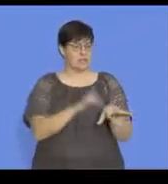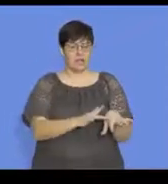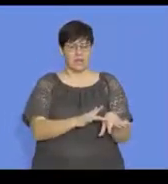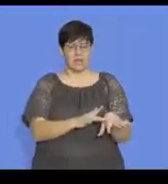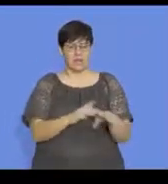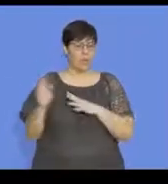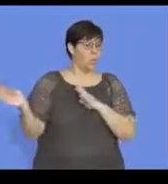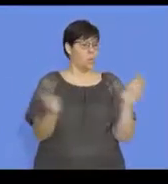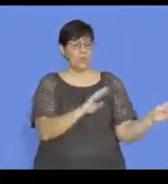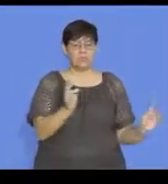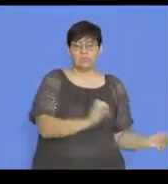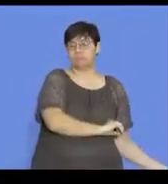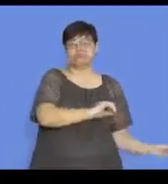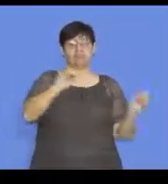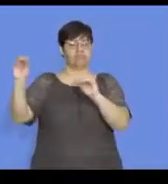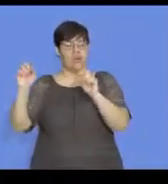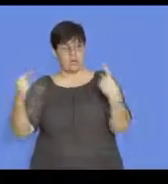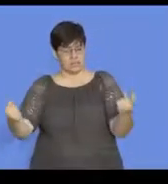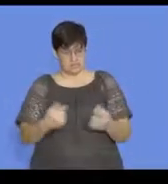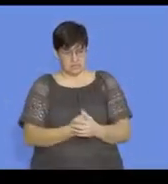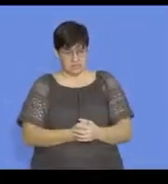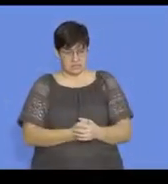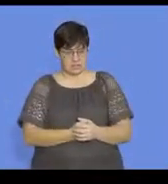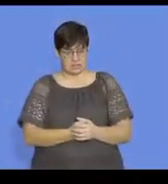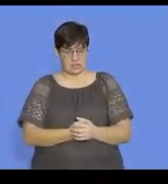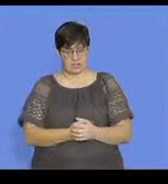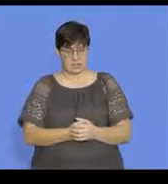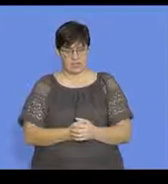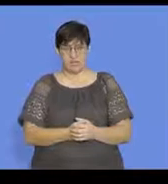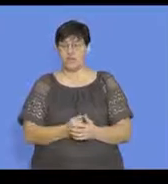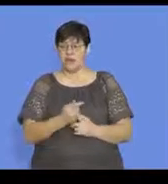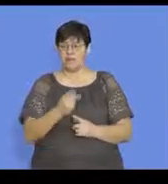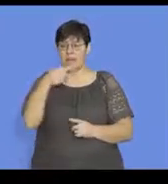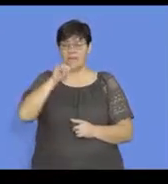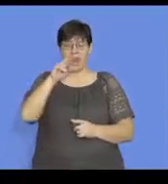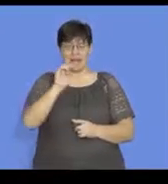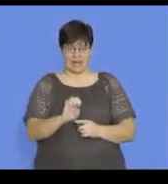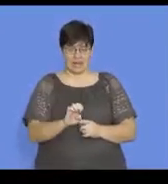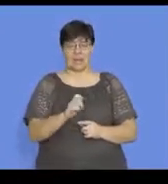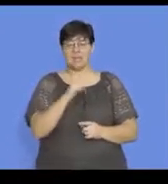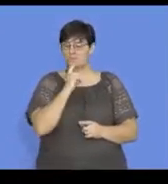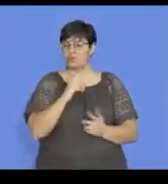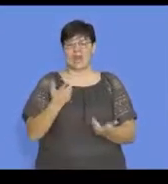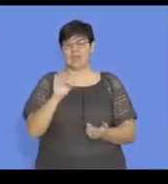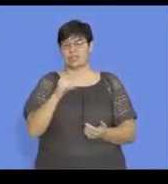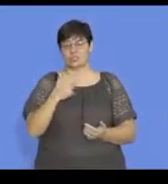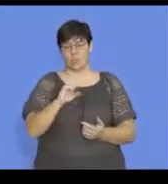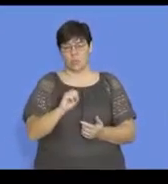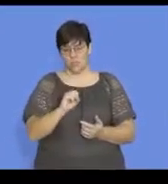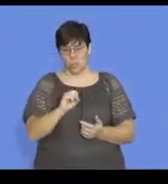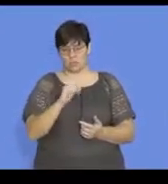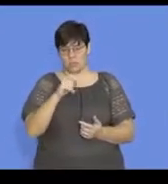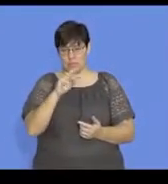to carry it. Have a look here. I know I've got a pine pollen, and a pine is not an angiosperm. But I just wanted to show you